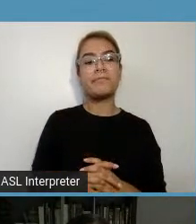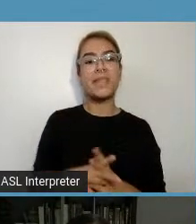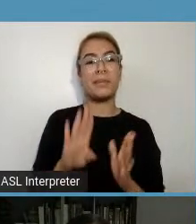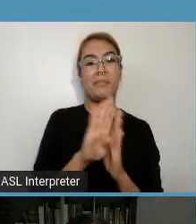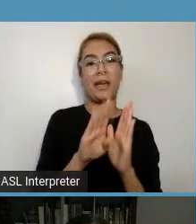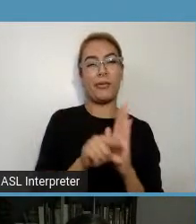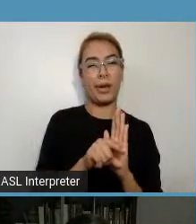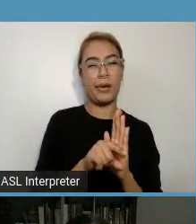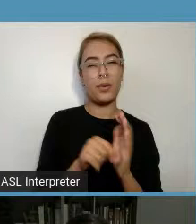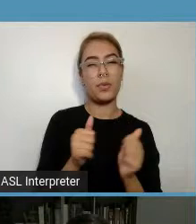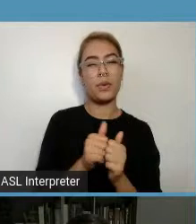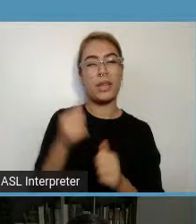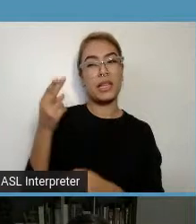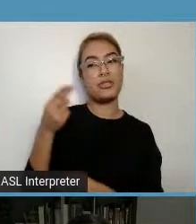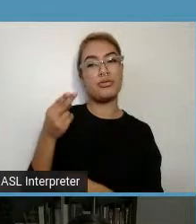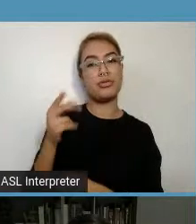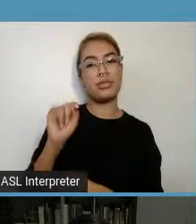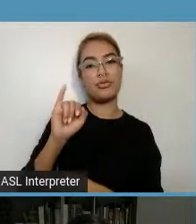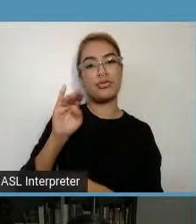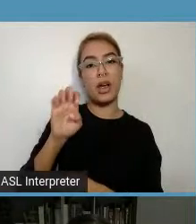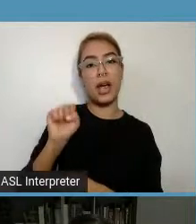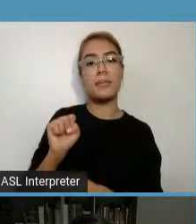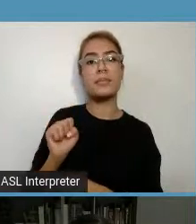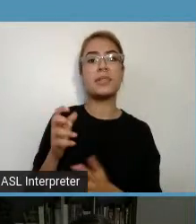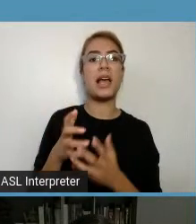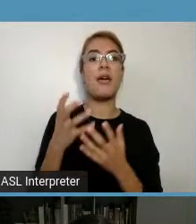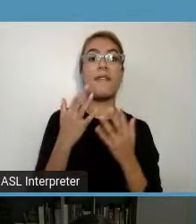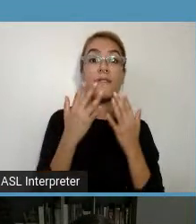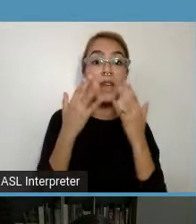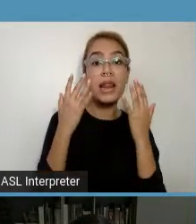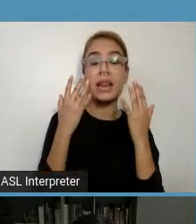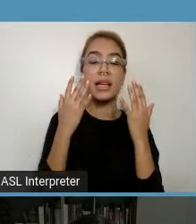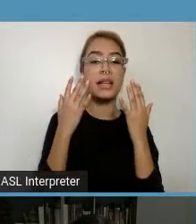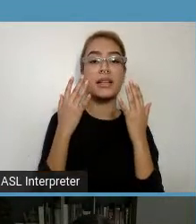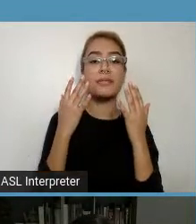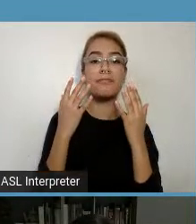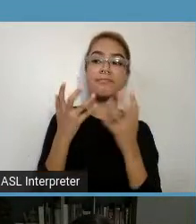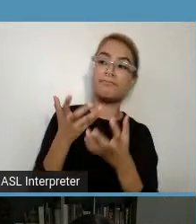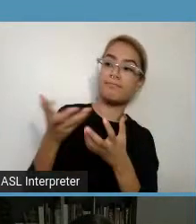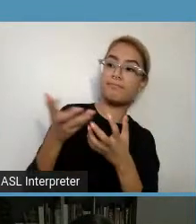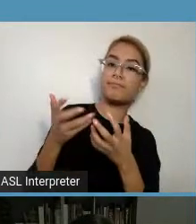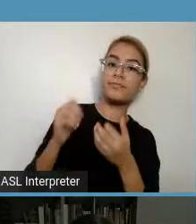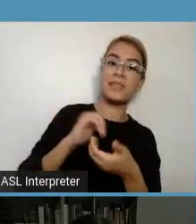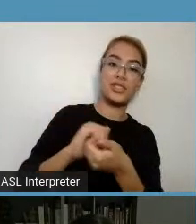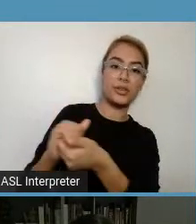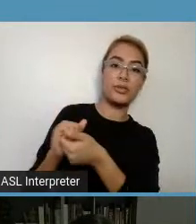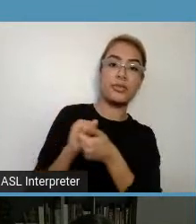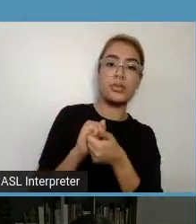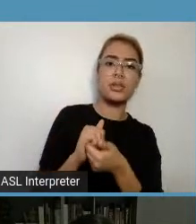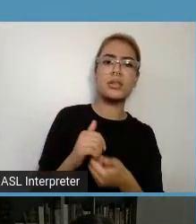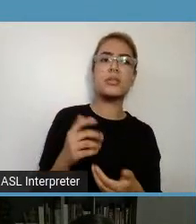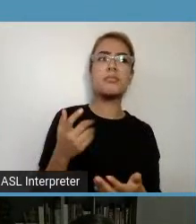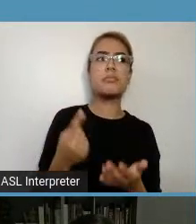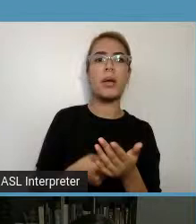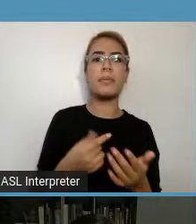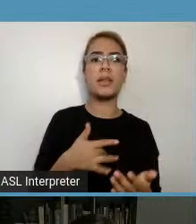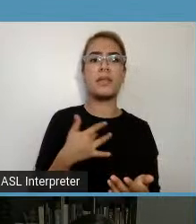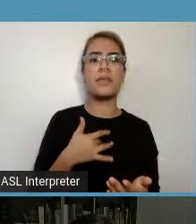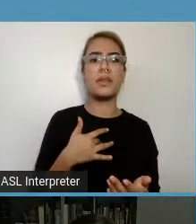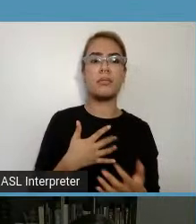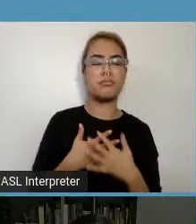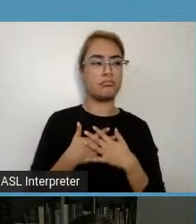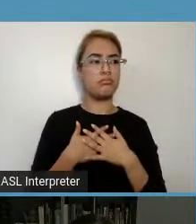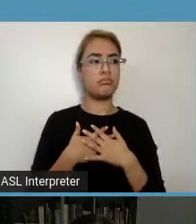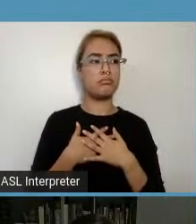background with the history of the tribes and how friendly they are to one another, and sometimes they feel threatened.